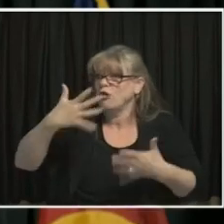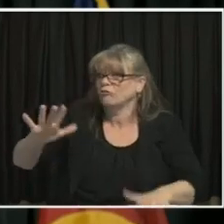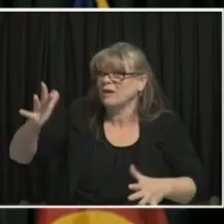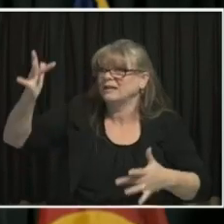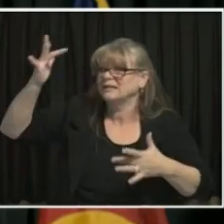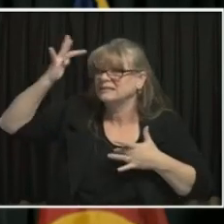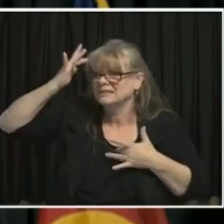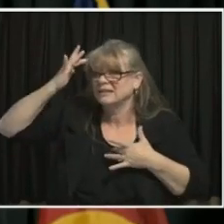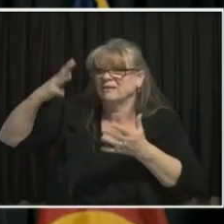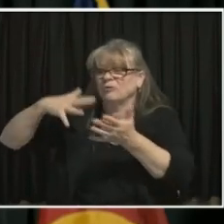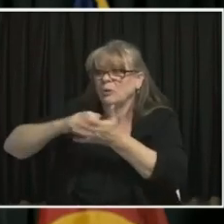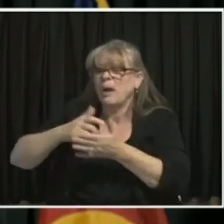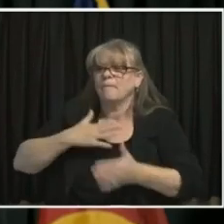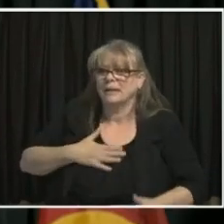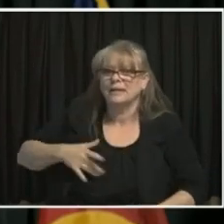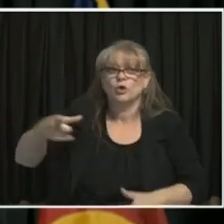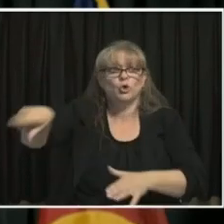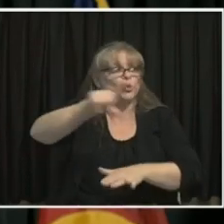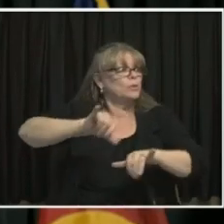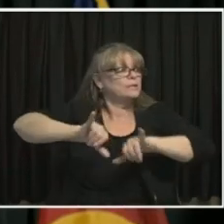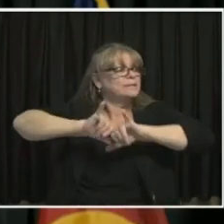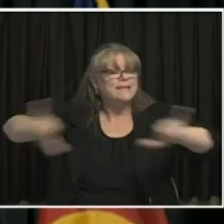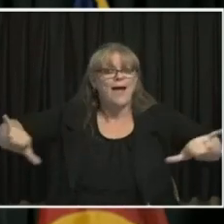home whenever you can. Thank you.